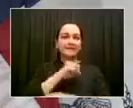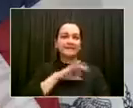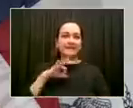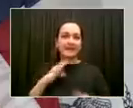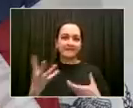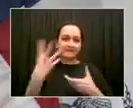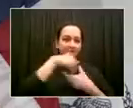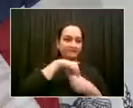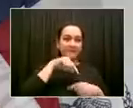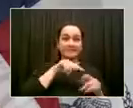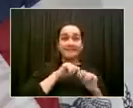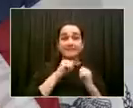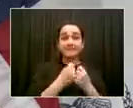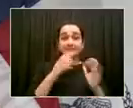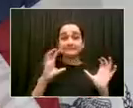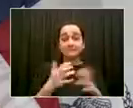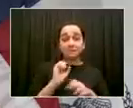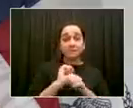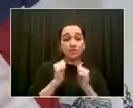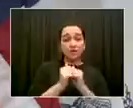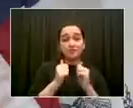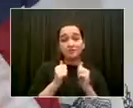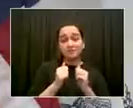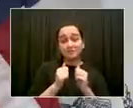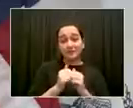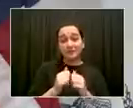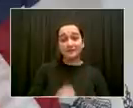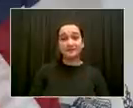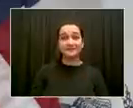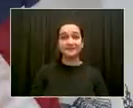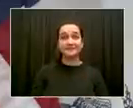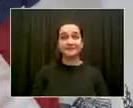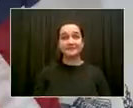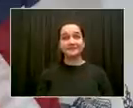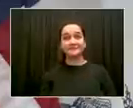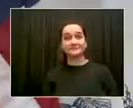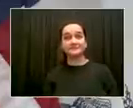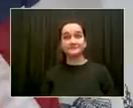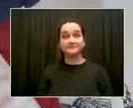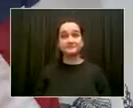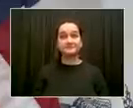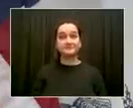this is a perfect segue to the last thing I want to say, which is New York City is moving